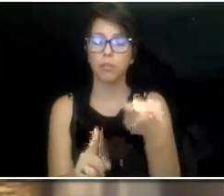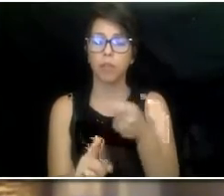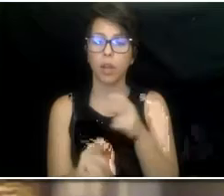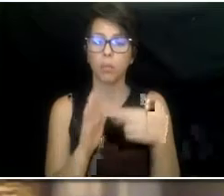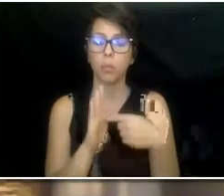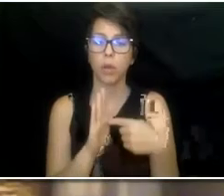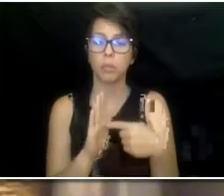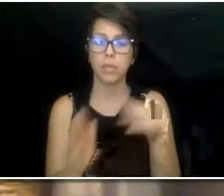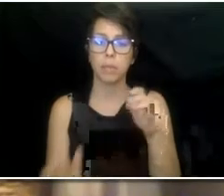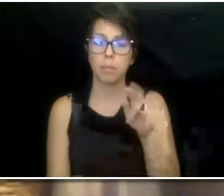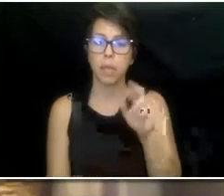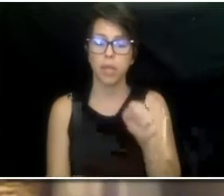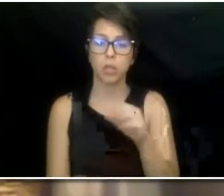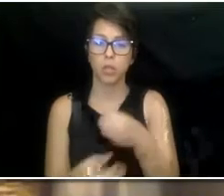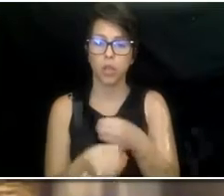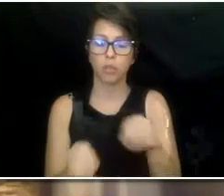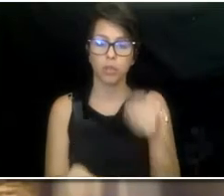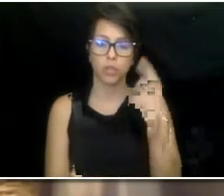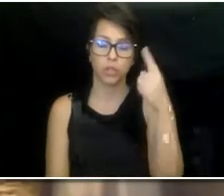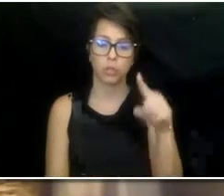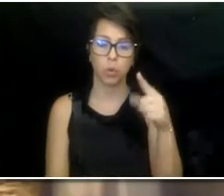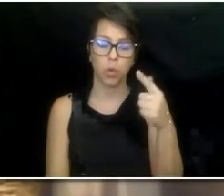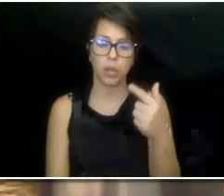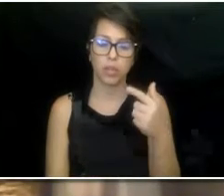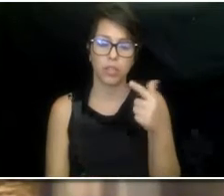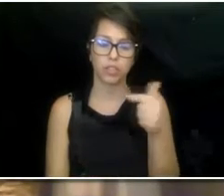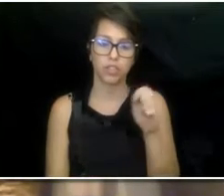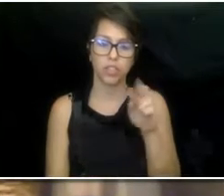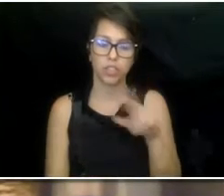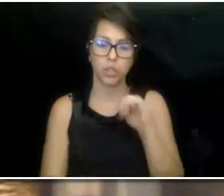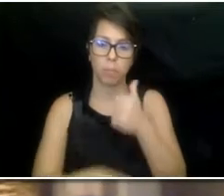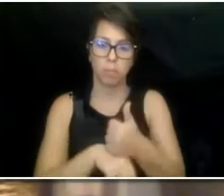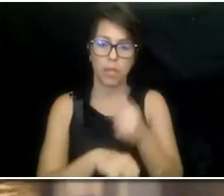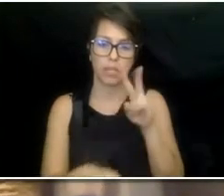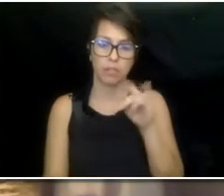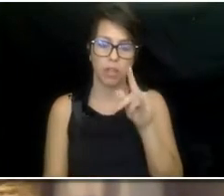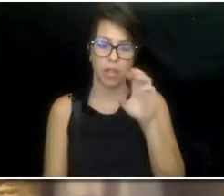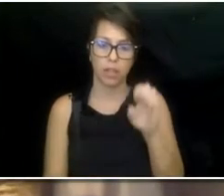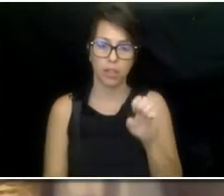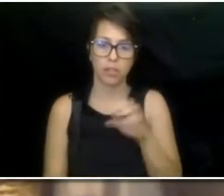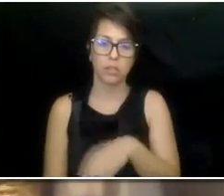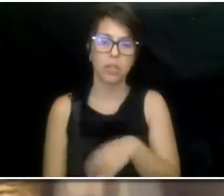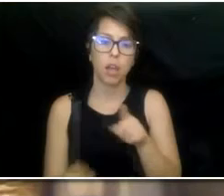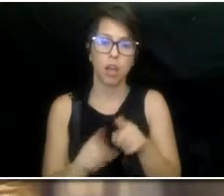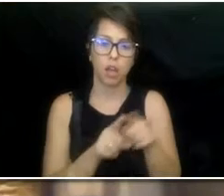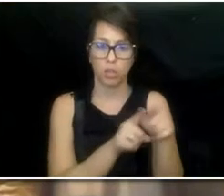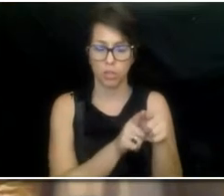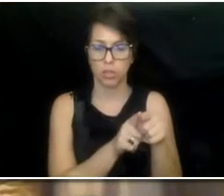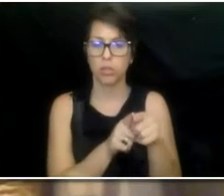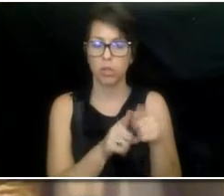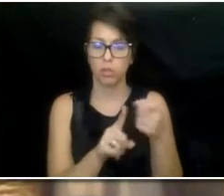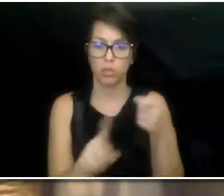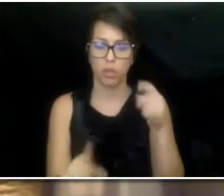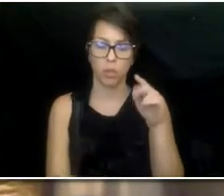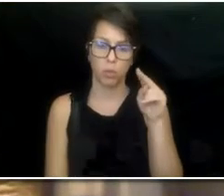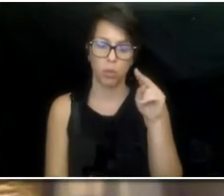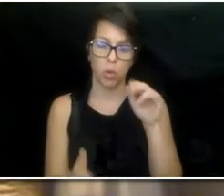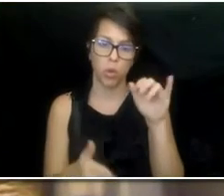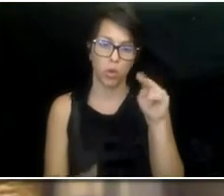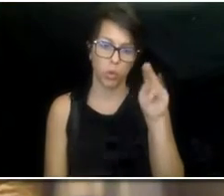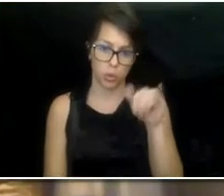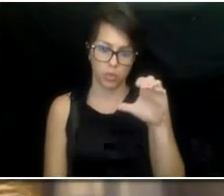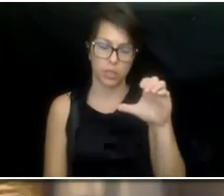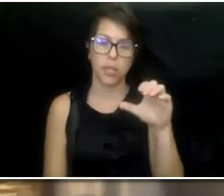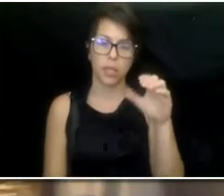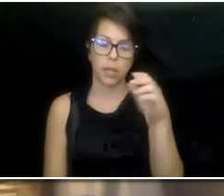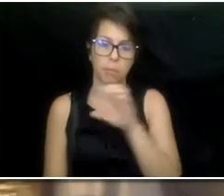administration I will read the names of all Witnesses first then ask you to raise your right hand read the oath and read your names individually for you to respond